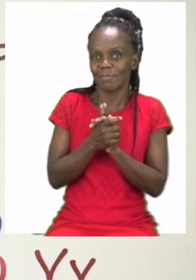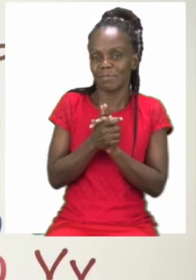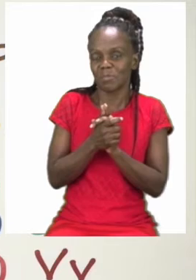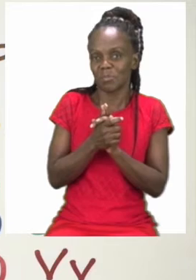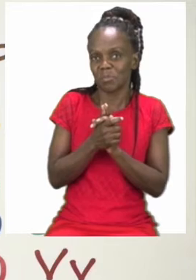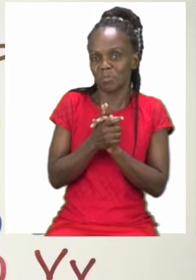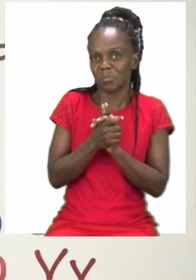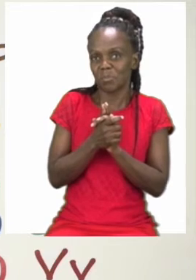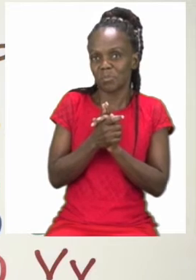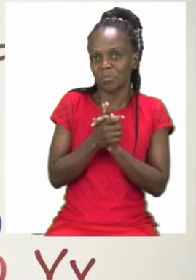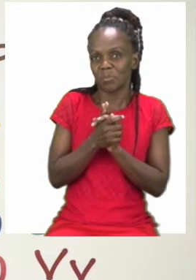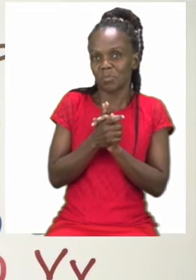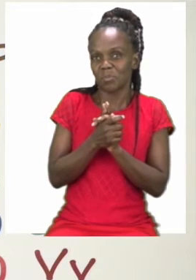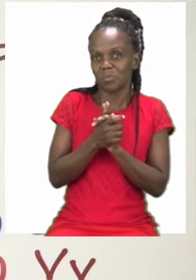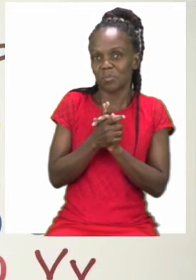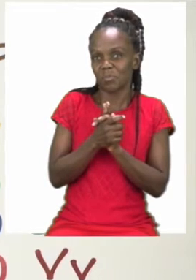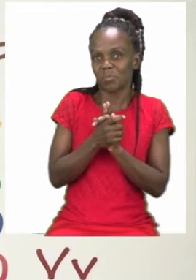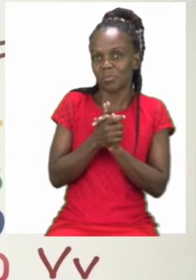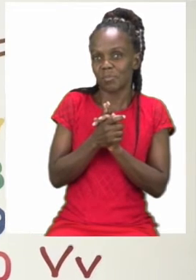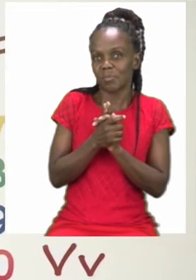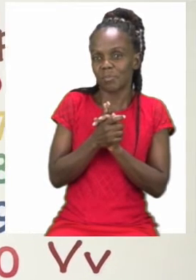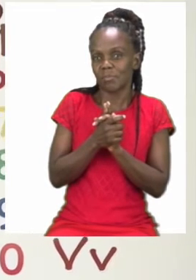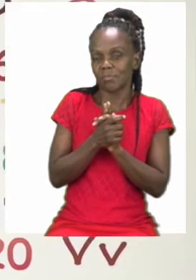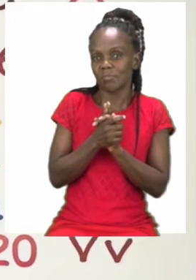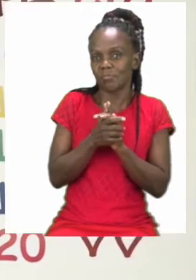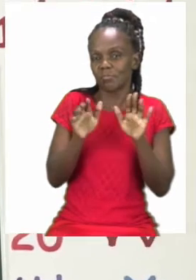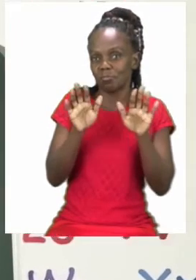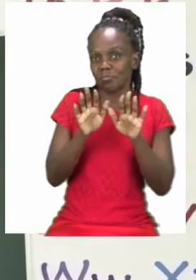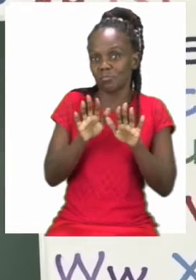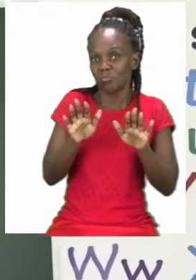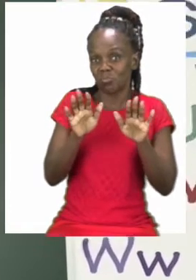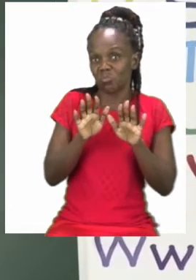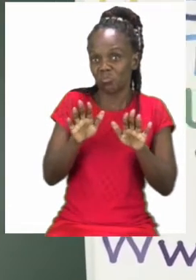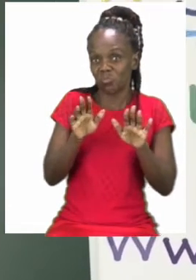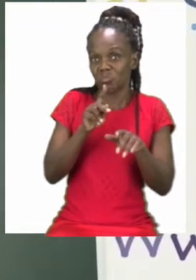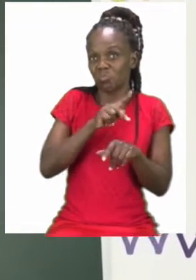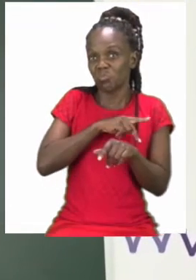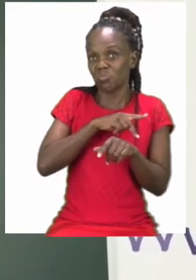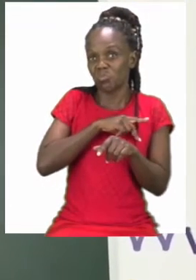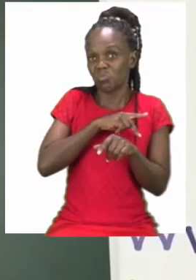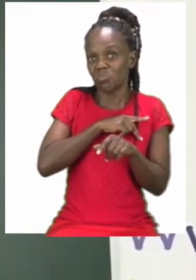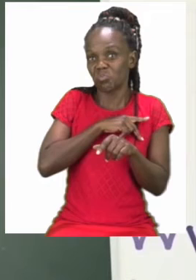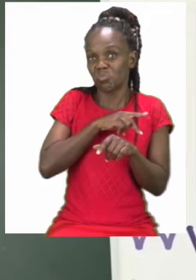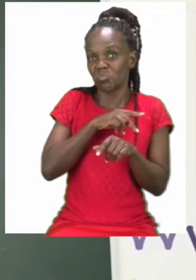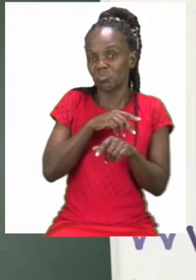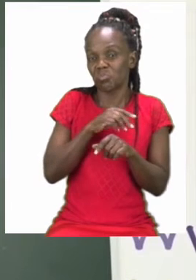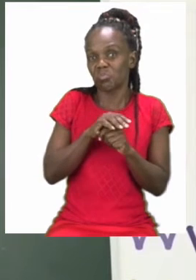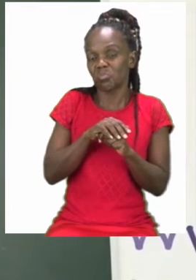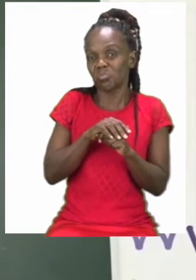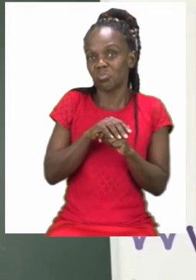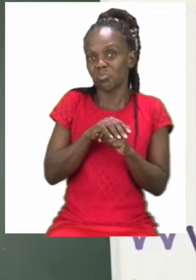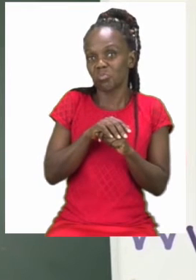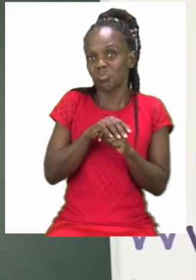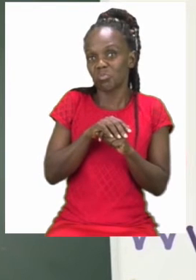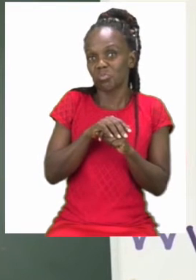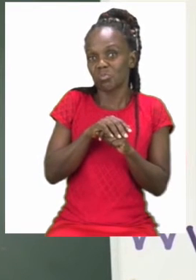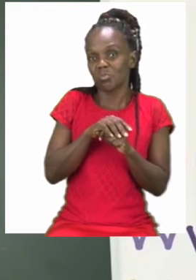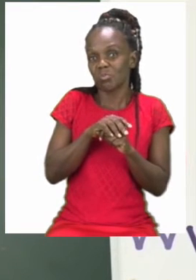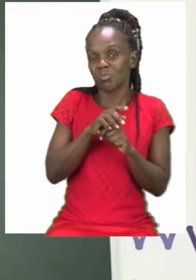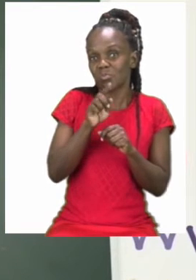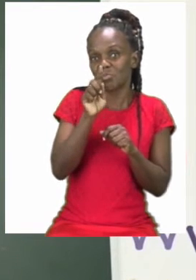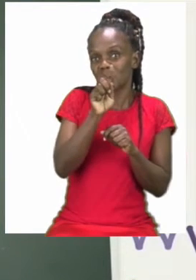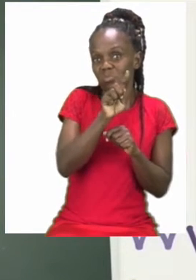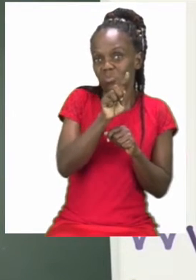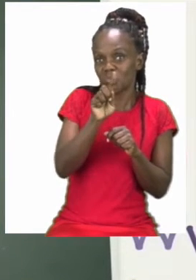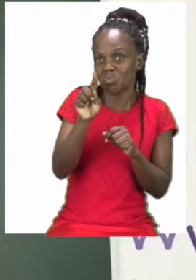can see, there is the color purple. I started at the top and now I'm going down